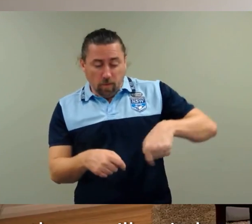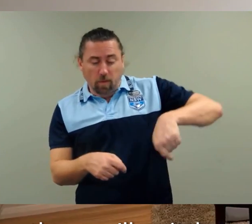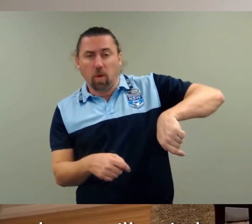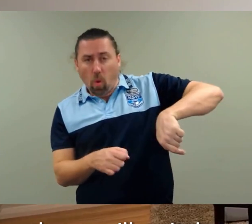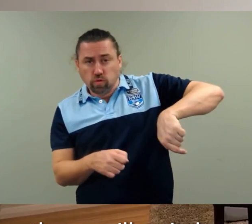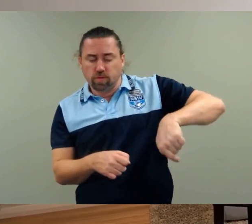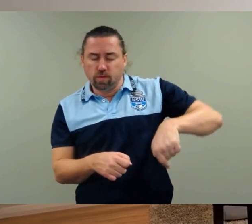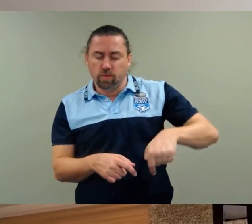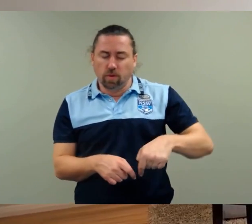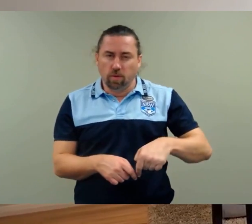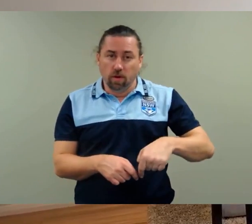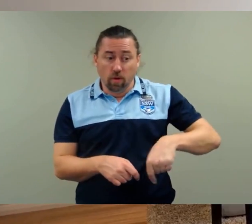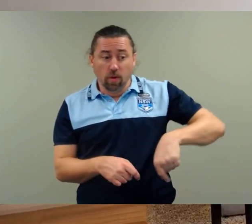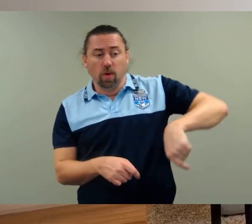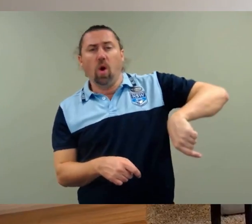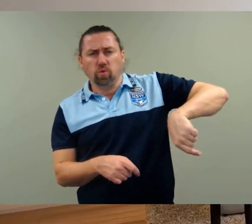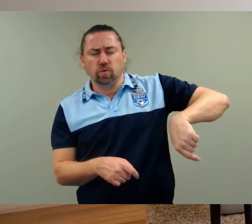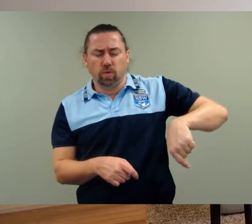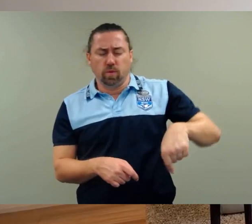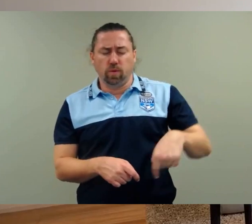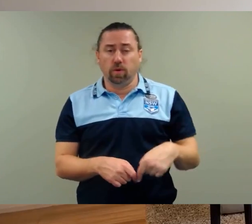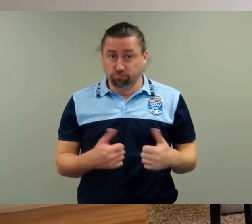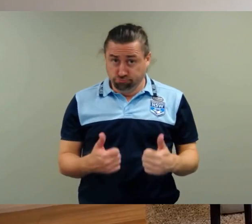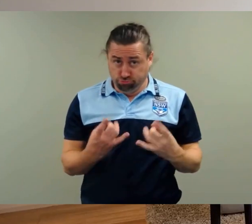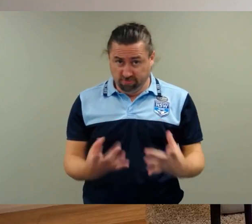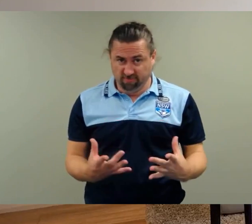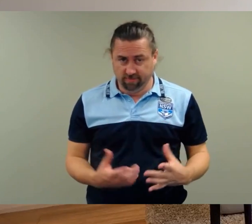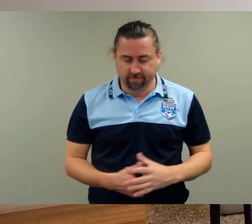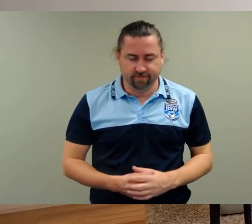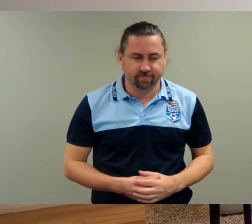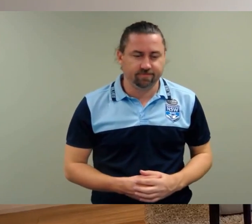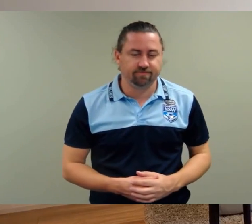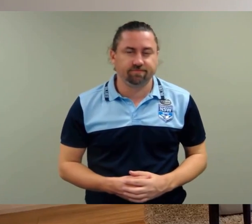another 10 times on our left. Let's go.